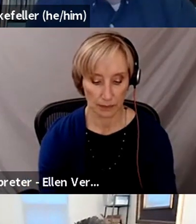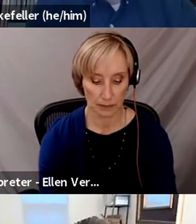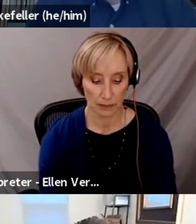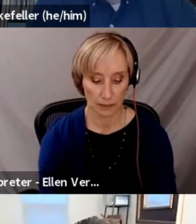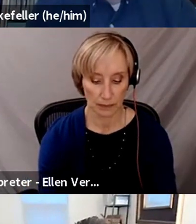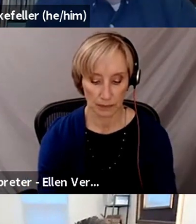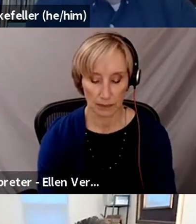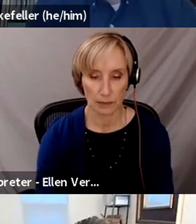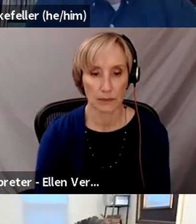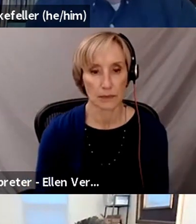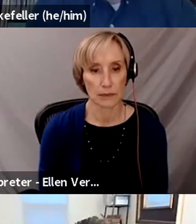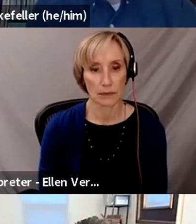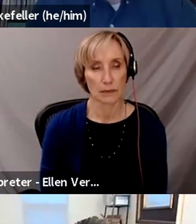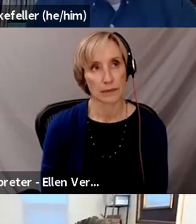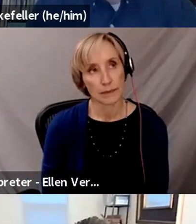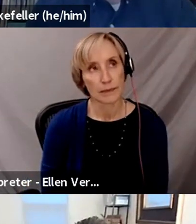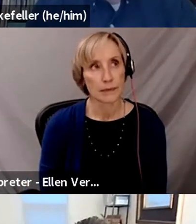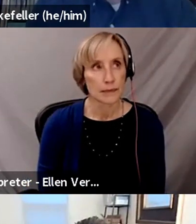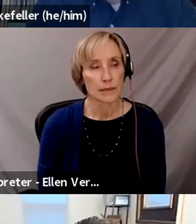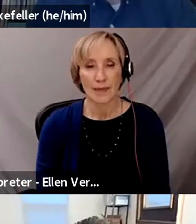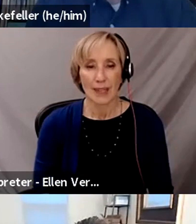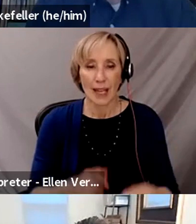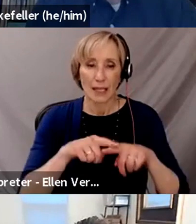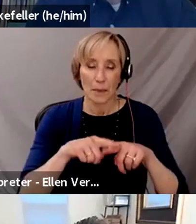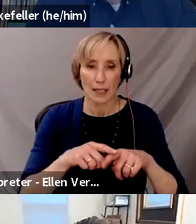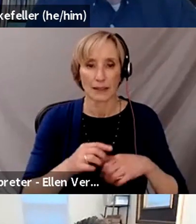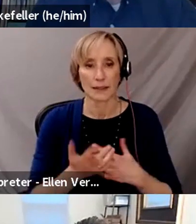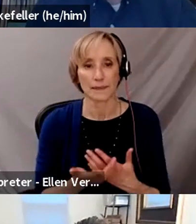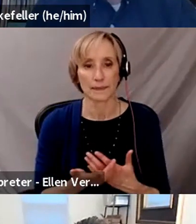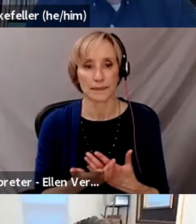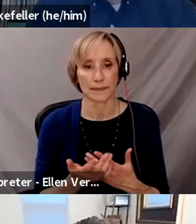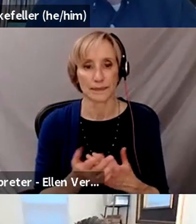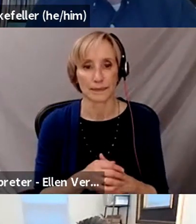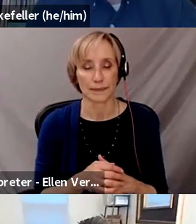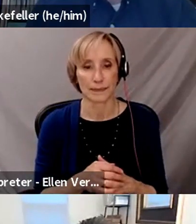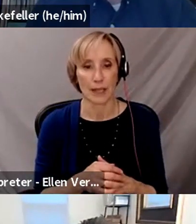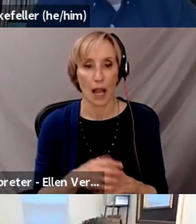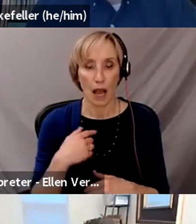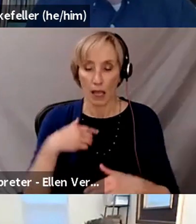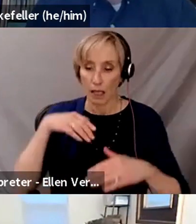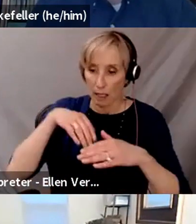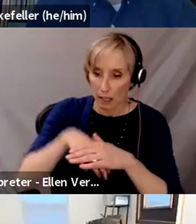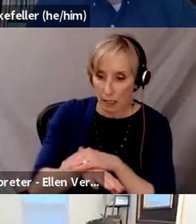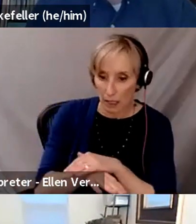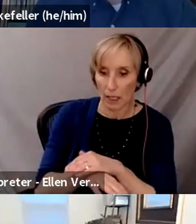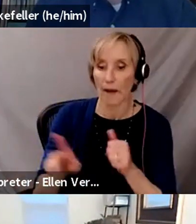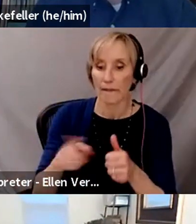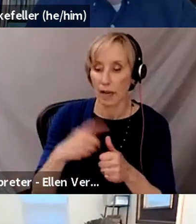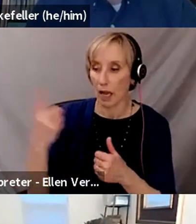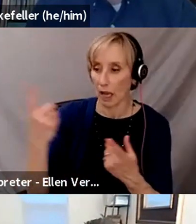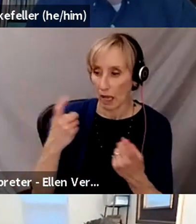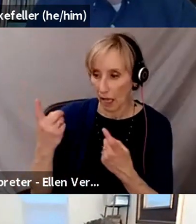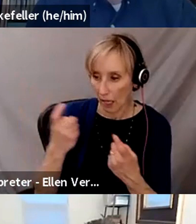to come into a space and then to be like, for them to be like, well, how do you identify with your gender? Then, I could say I'm